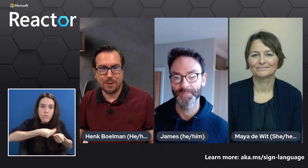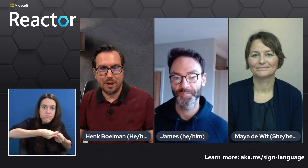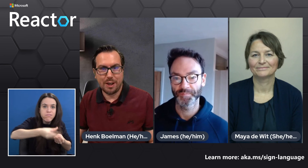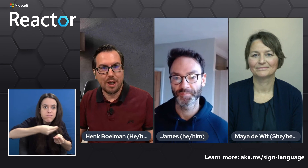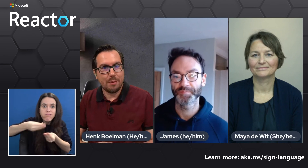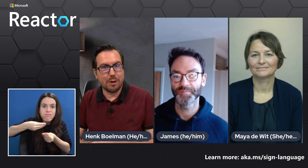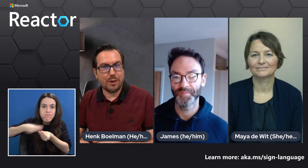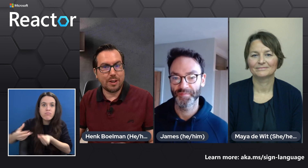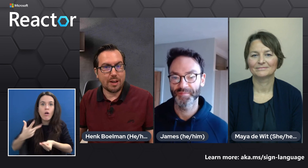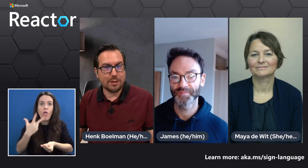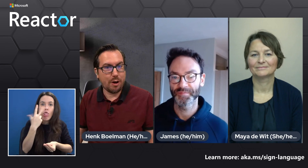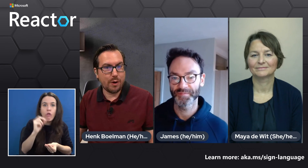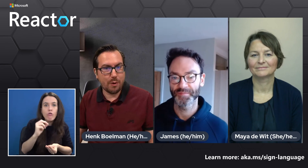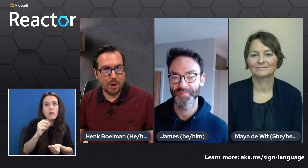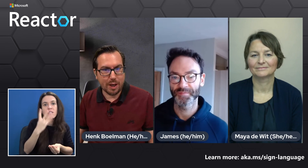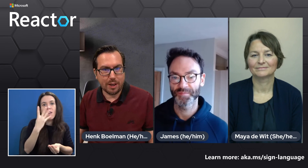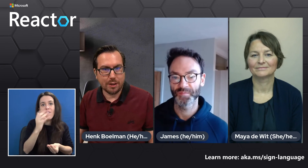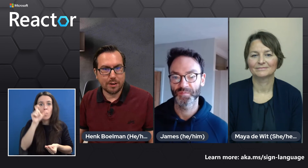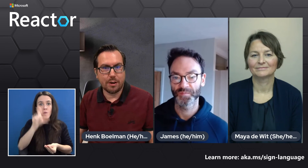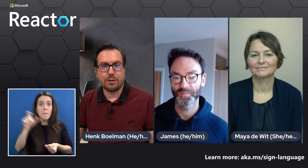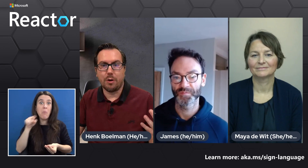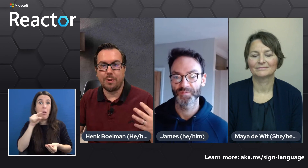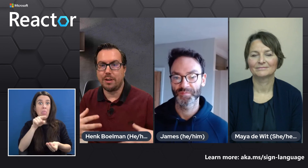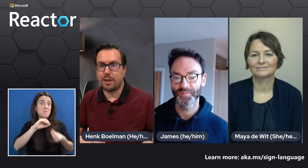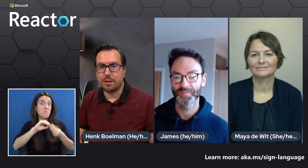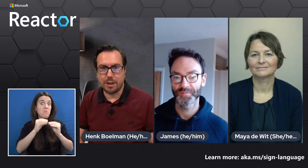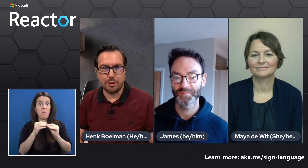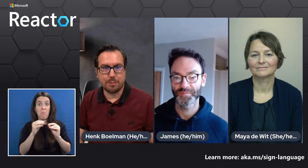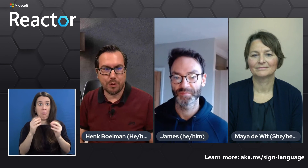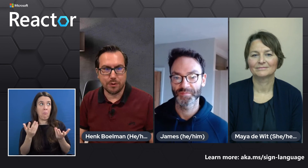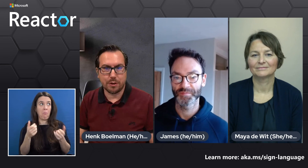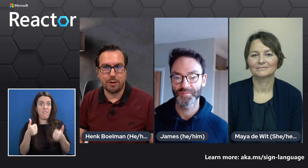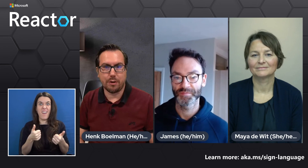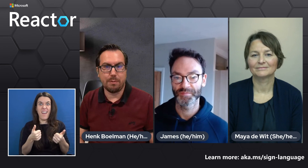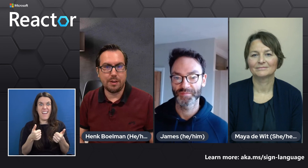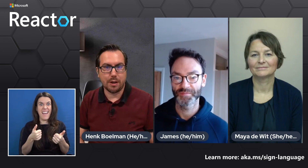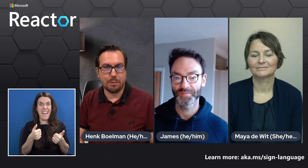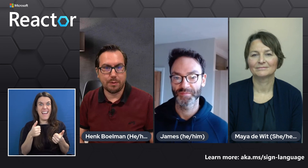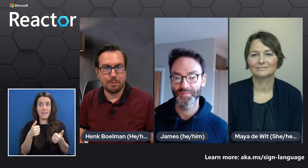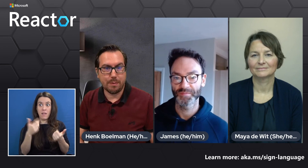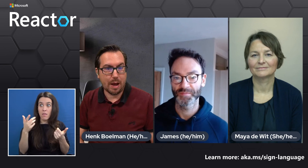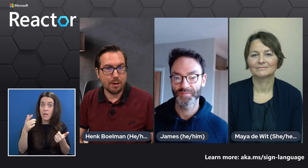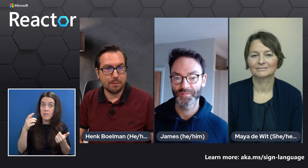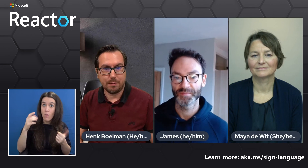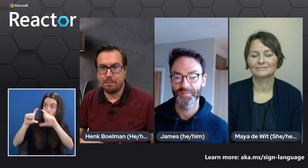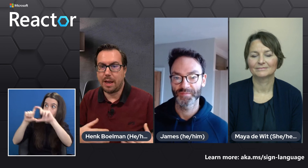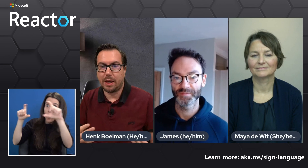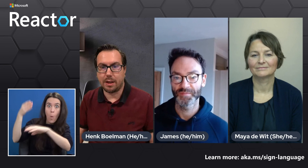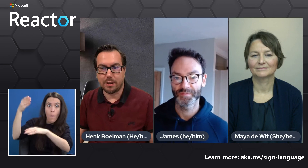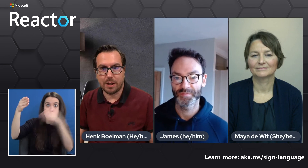problem. But with that going away, those companies can still sponsor your meetup